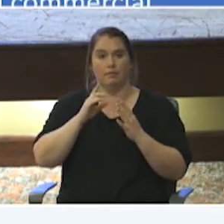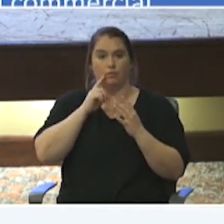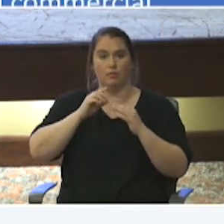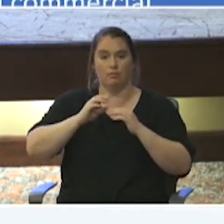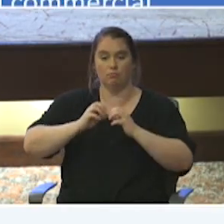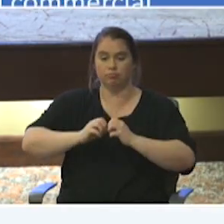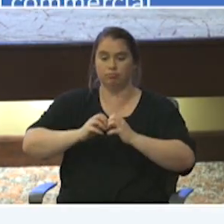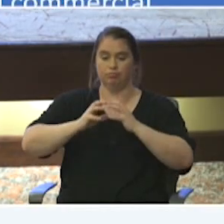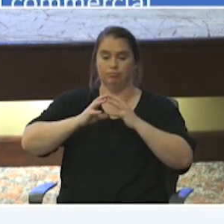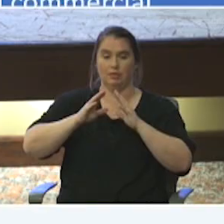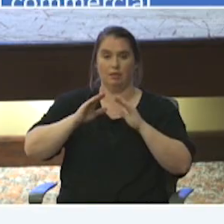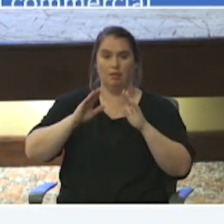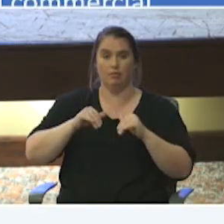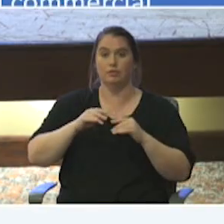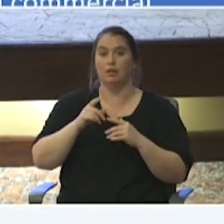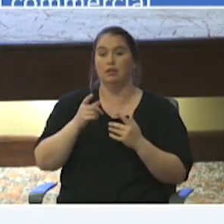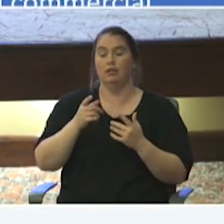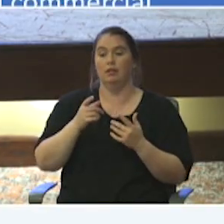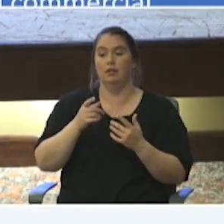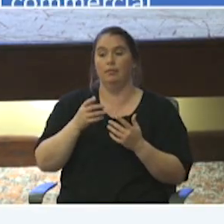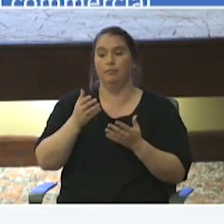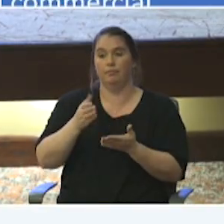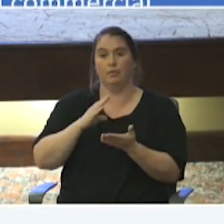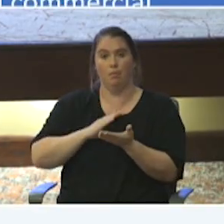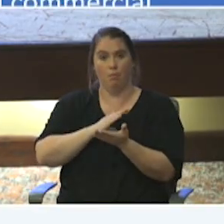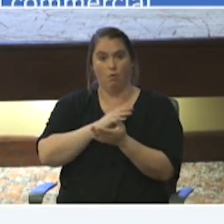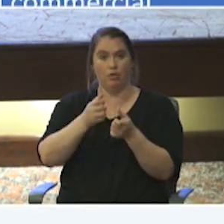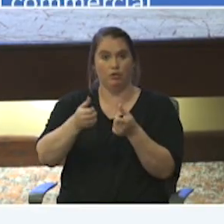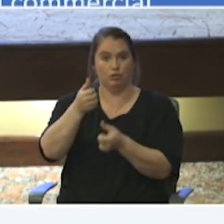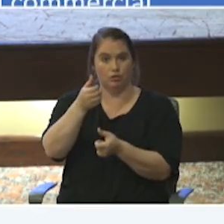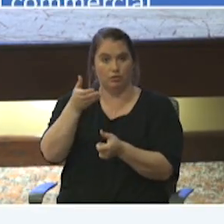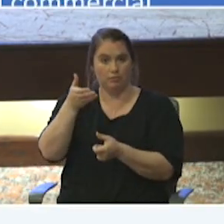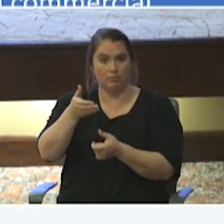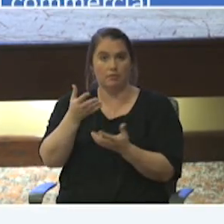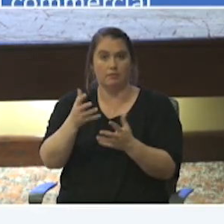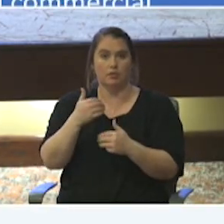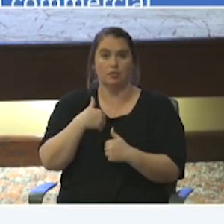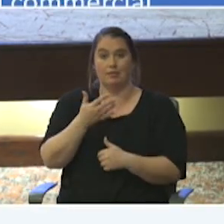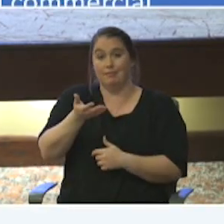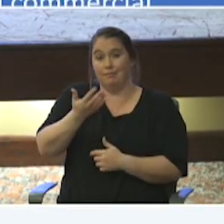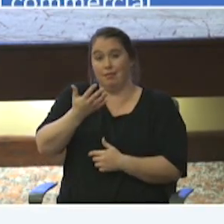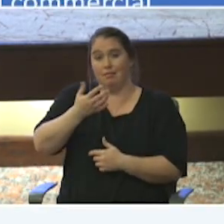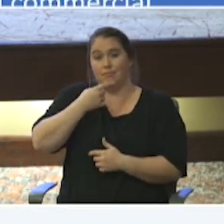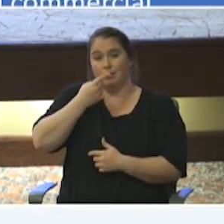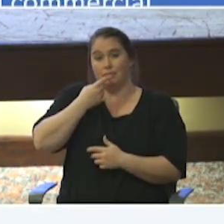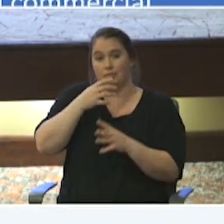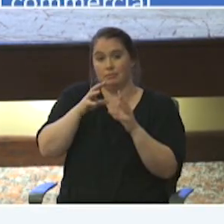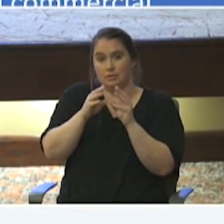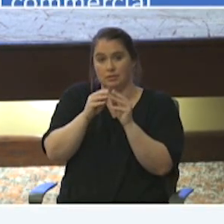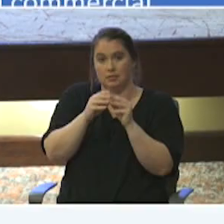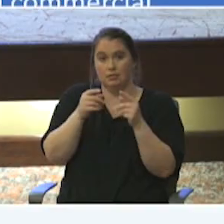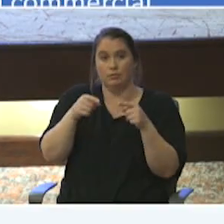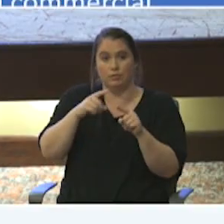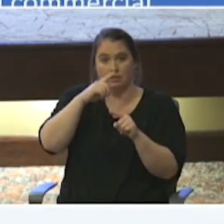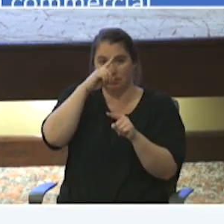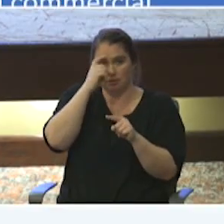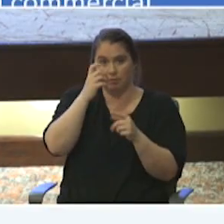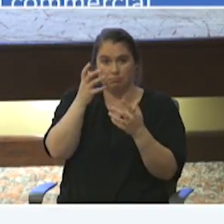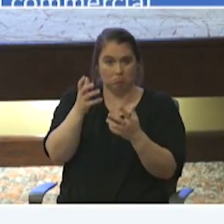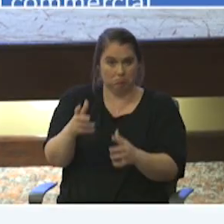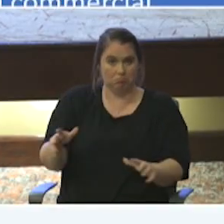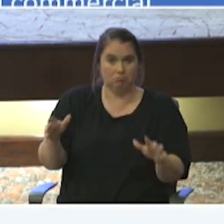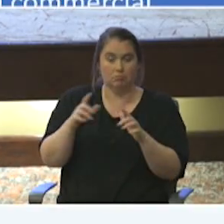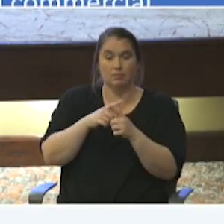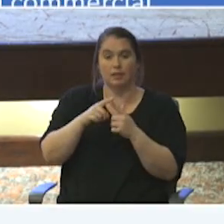was our board chair. They held 5 public meetings throughout the summer, and then our